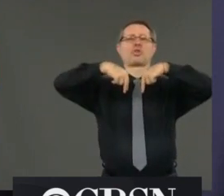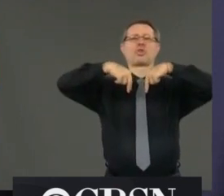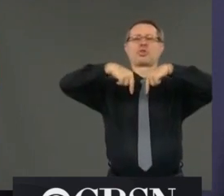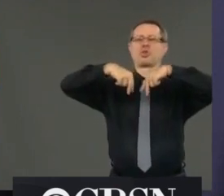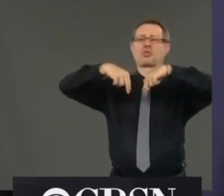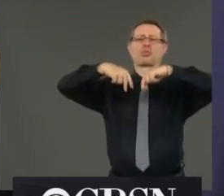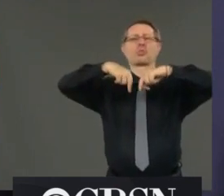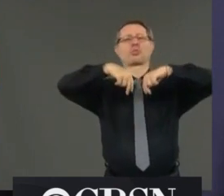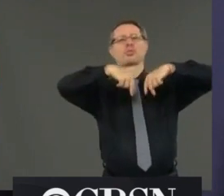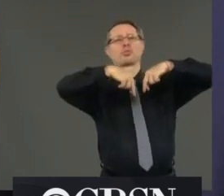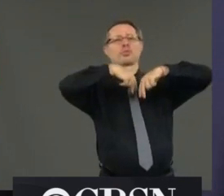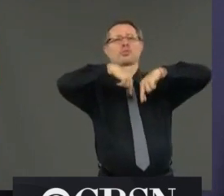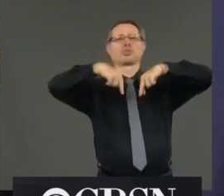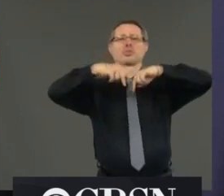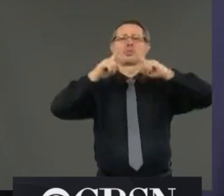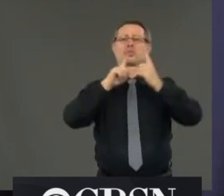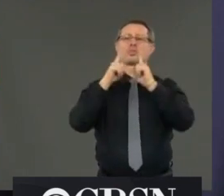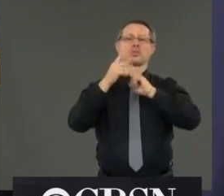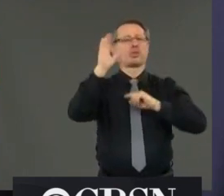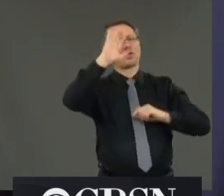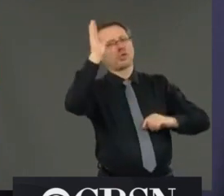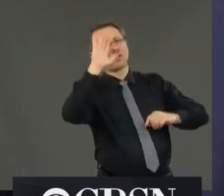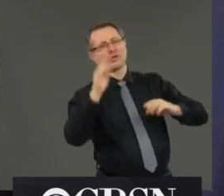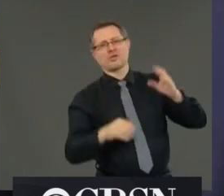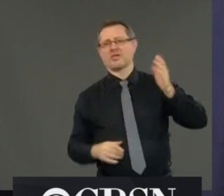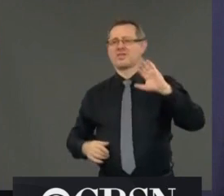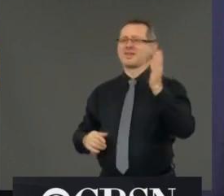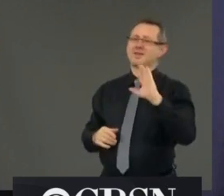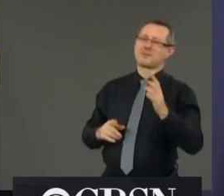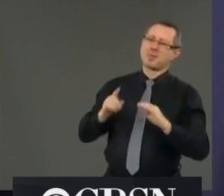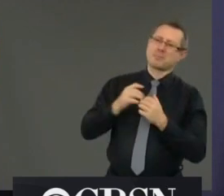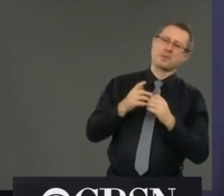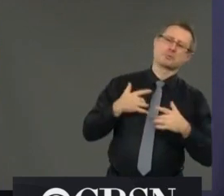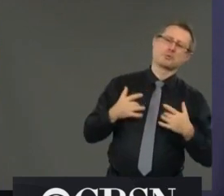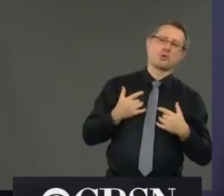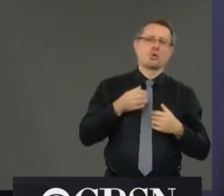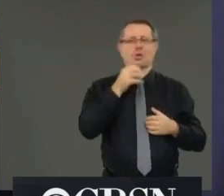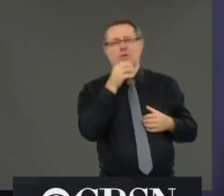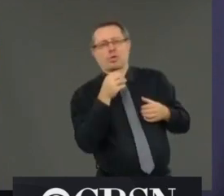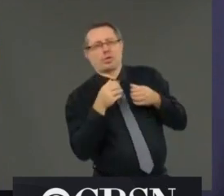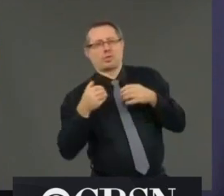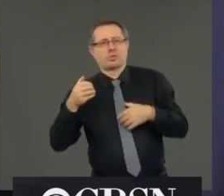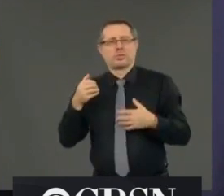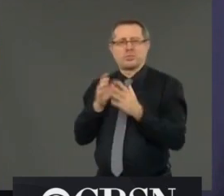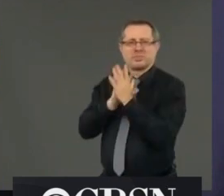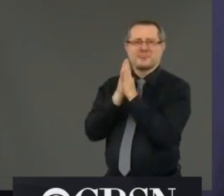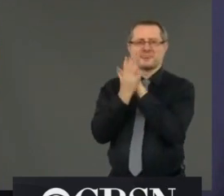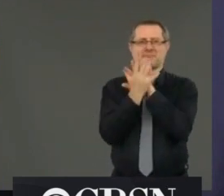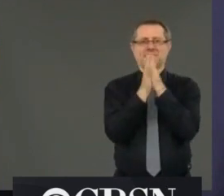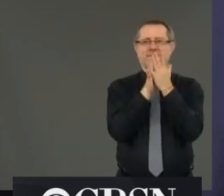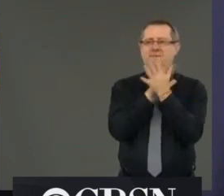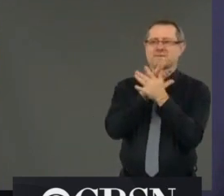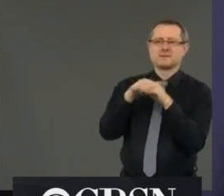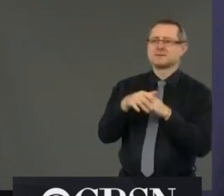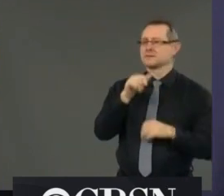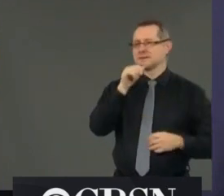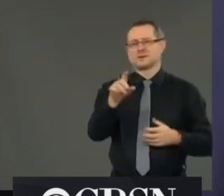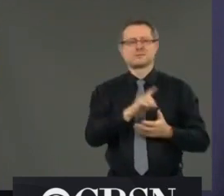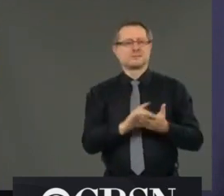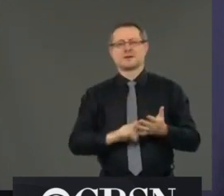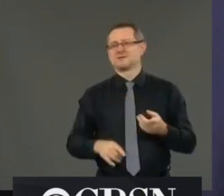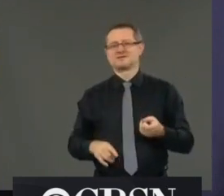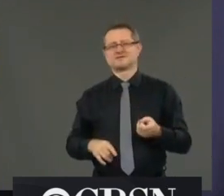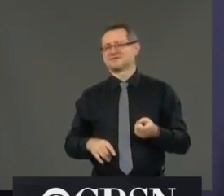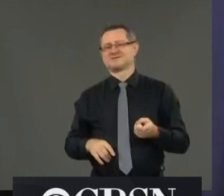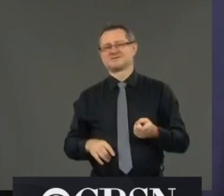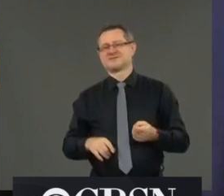you hobnob. That was never what outdoor dining was. So the SLA and the state police will